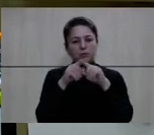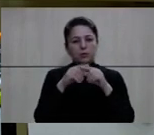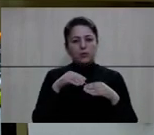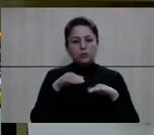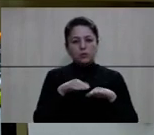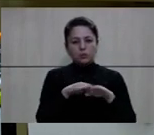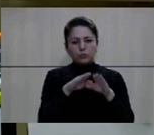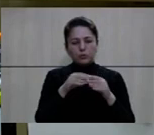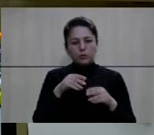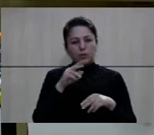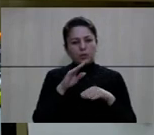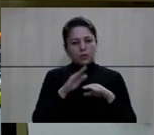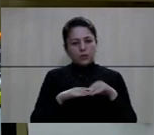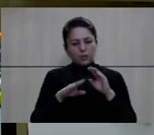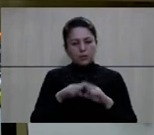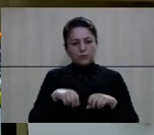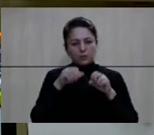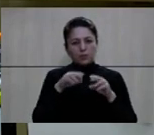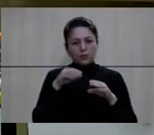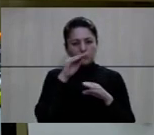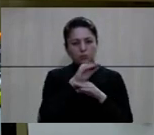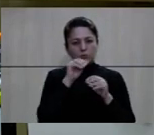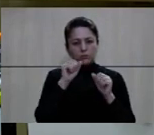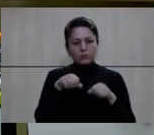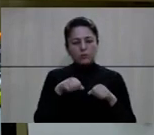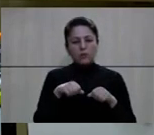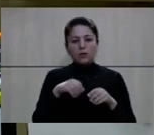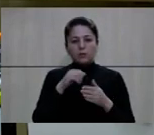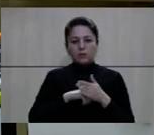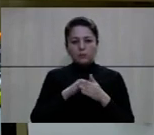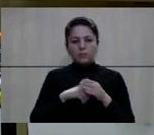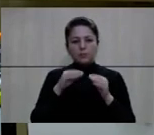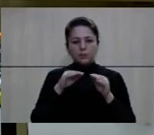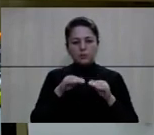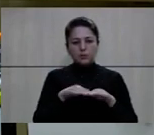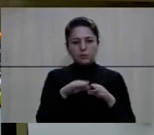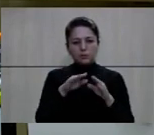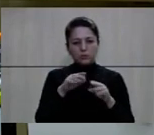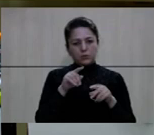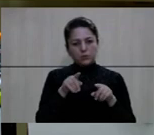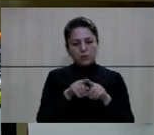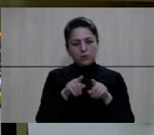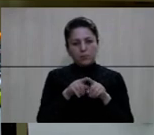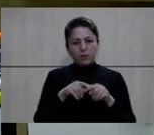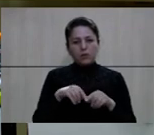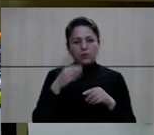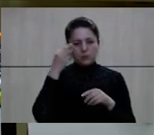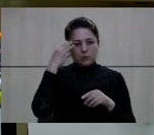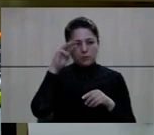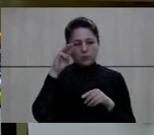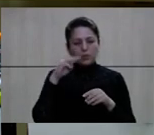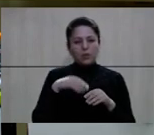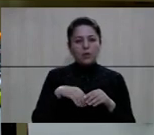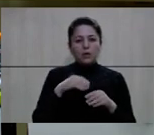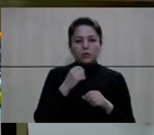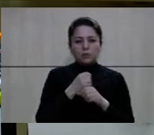tikuvchi kasbini ham qo'shdim. Sababi tikuvchi ham albatta zamonaviy hozirgi kundagi ishlab